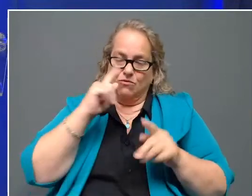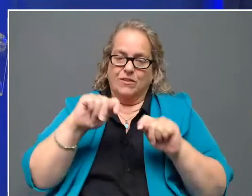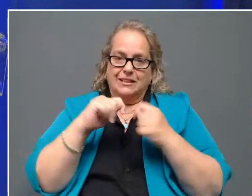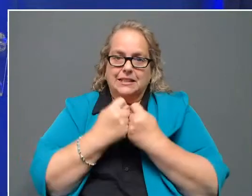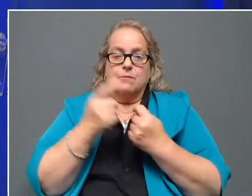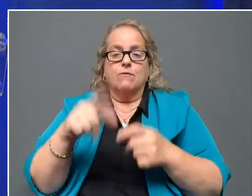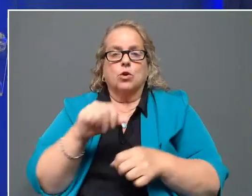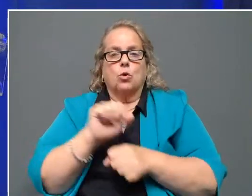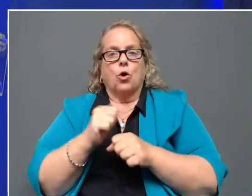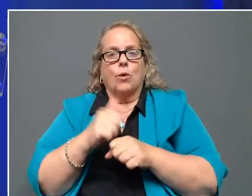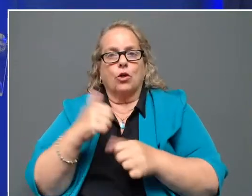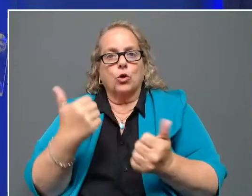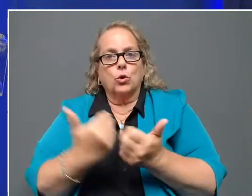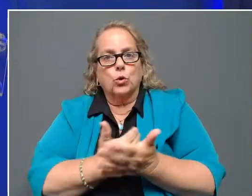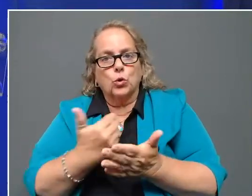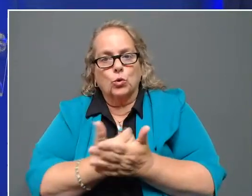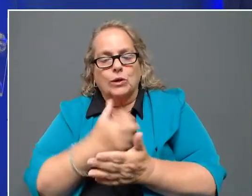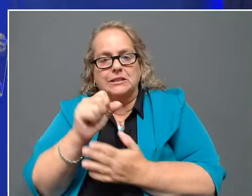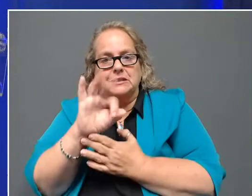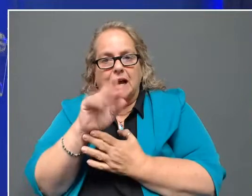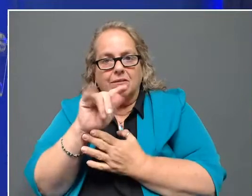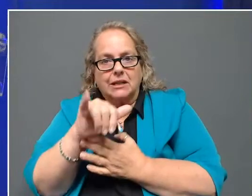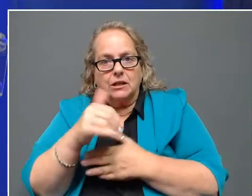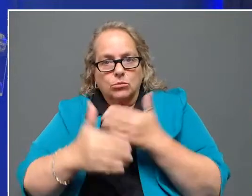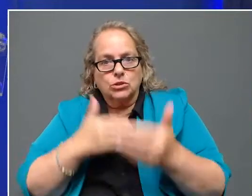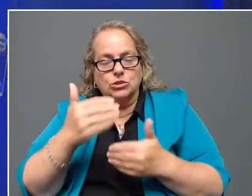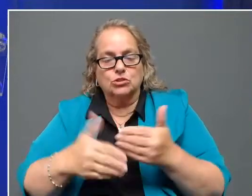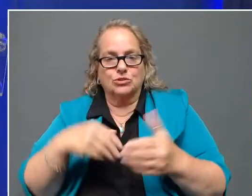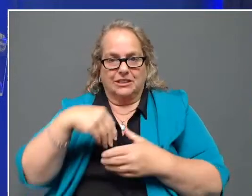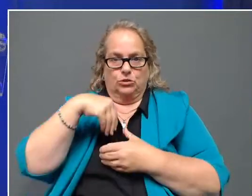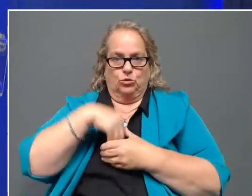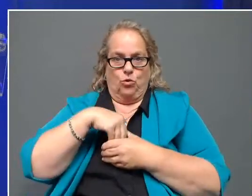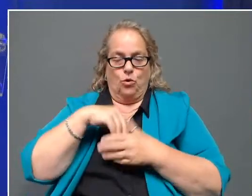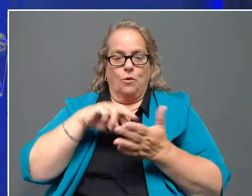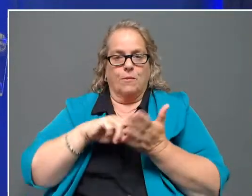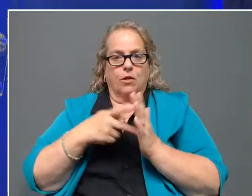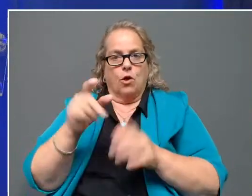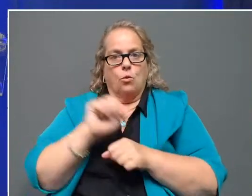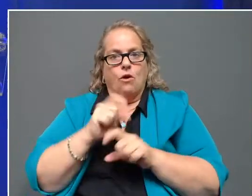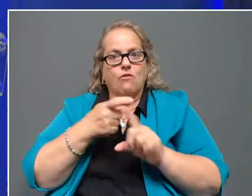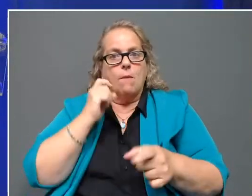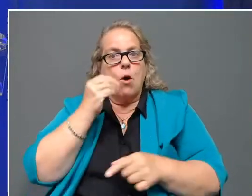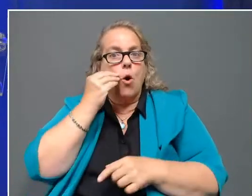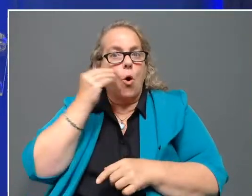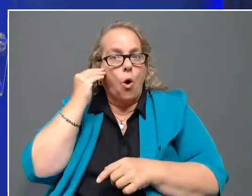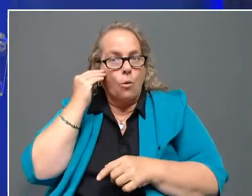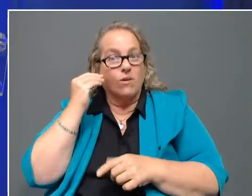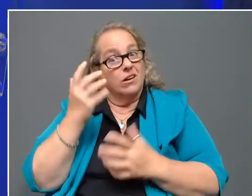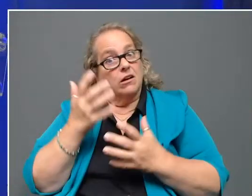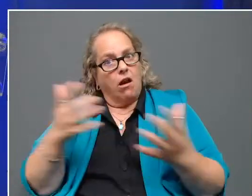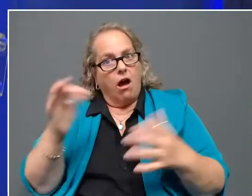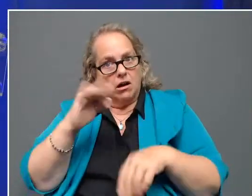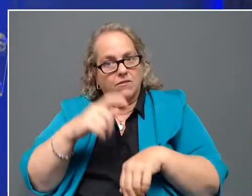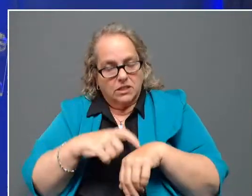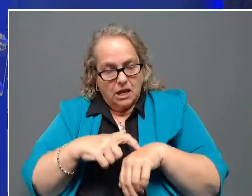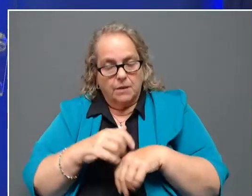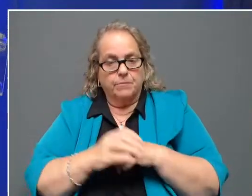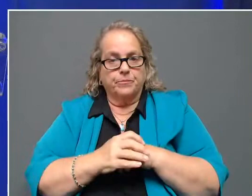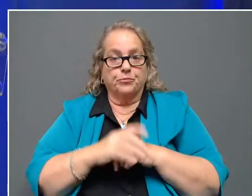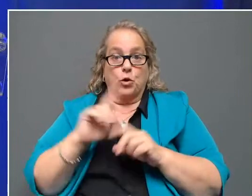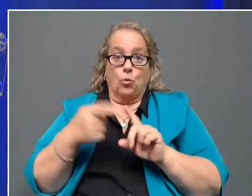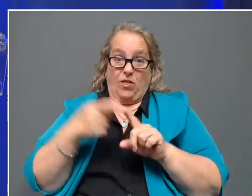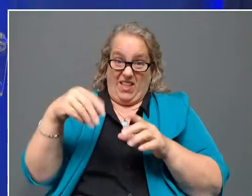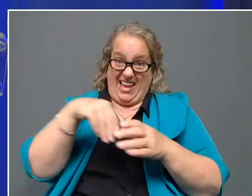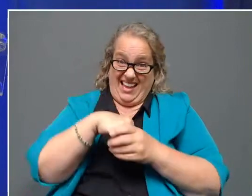procedures internally, meaning they were working from home for significant periods of time. And when they were in the plant, they had to work